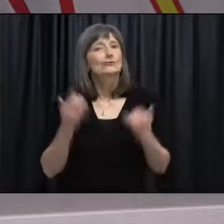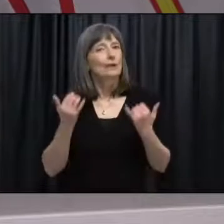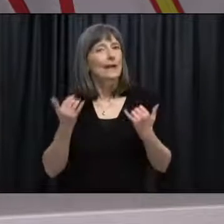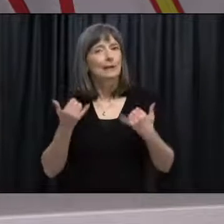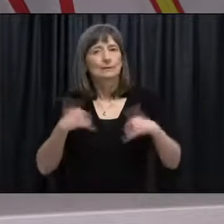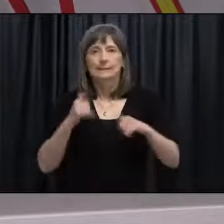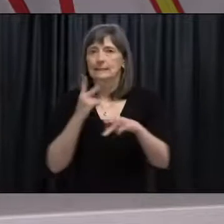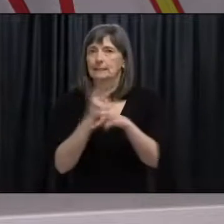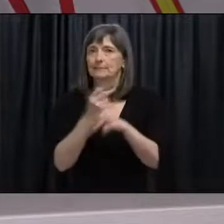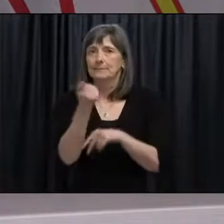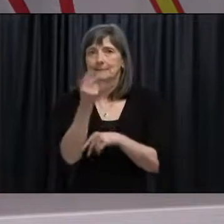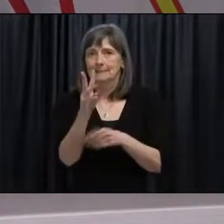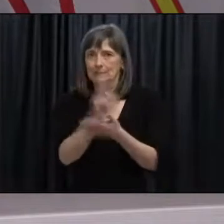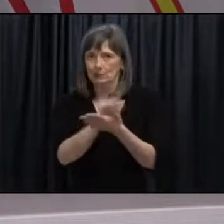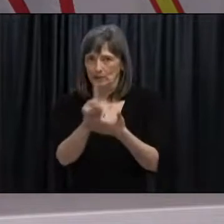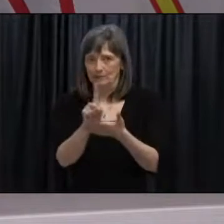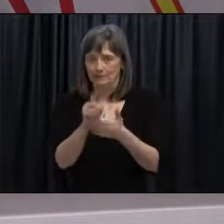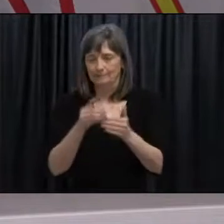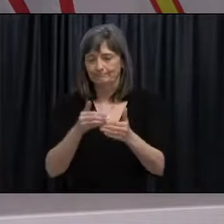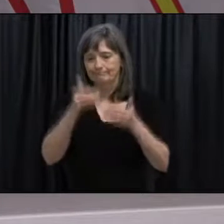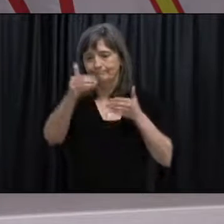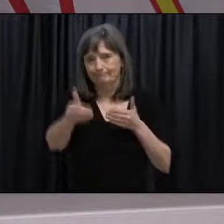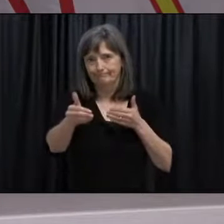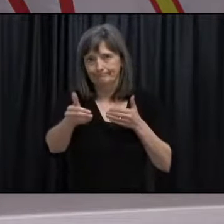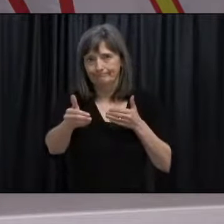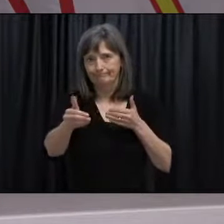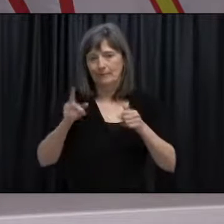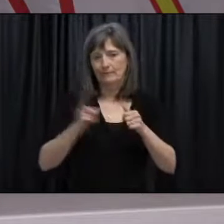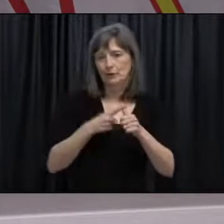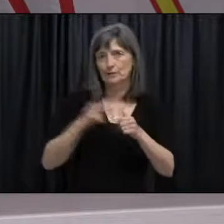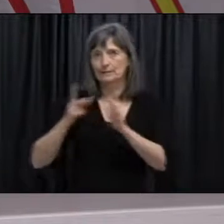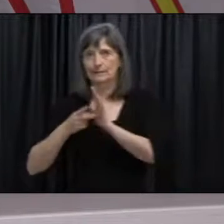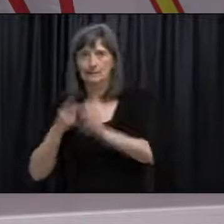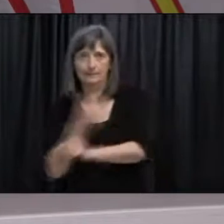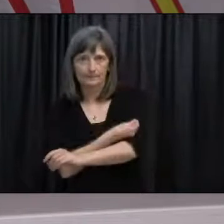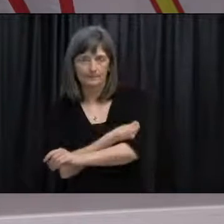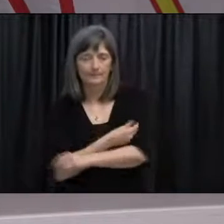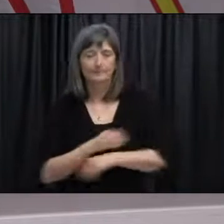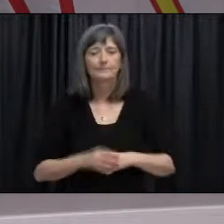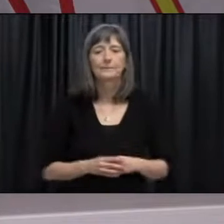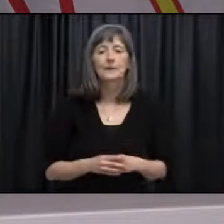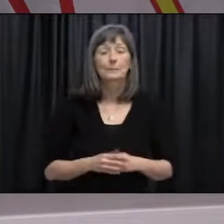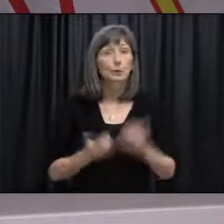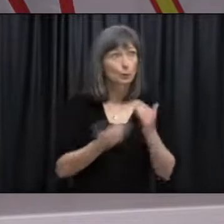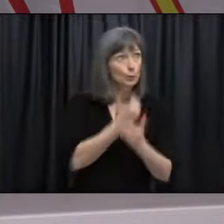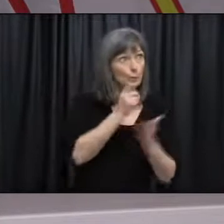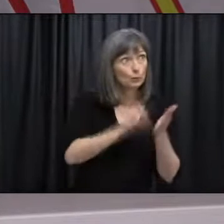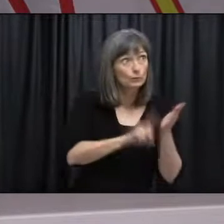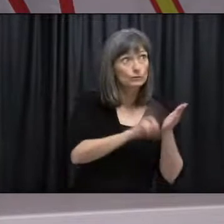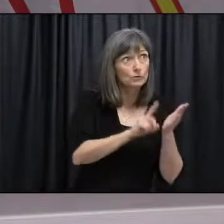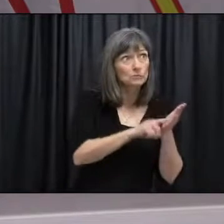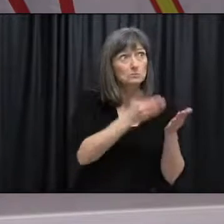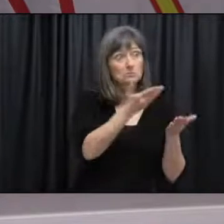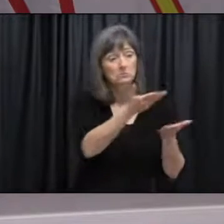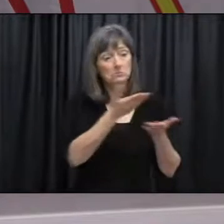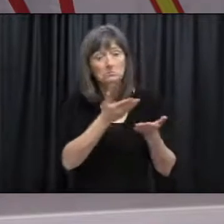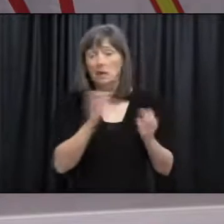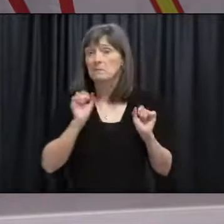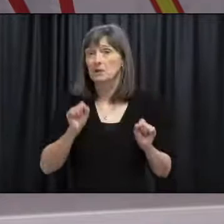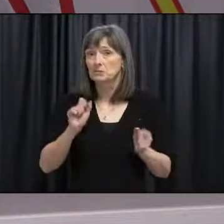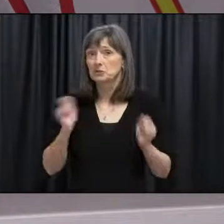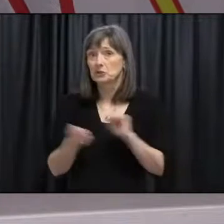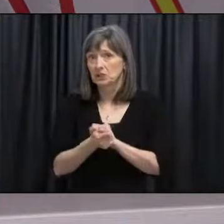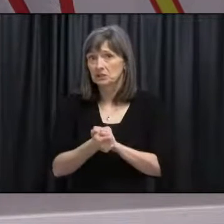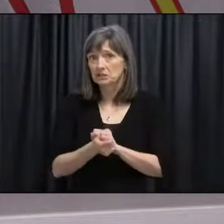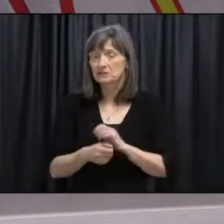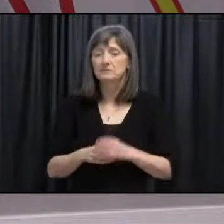16 weeks, but certainly, we're always looking at new information that becomes available. There's a difference between